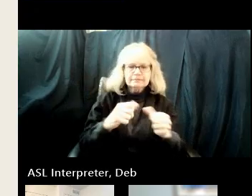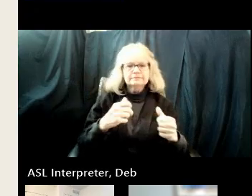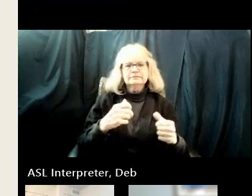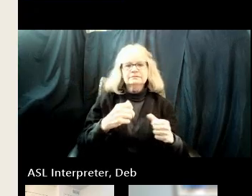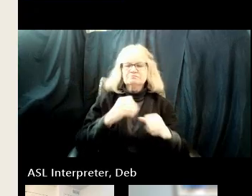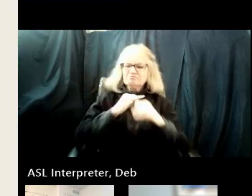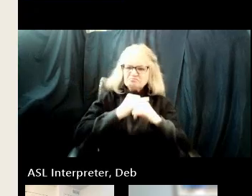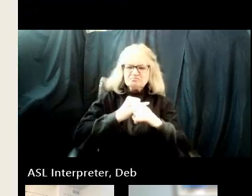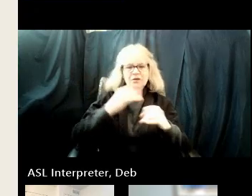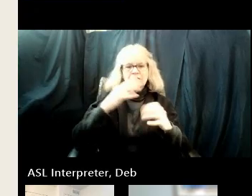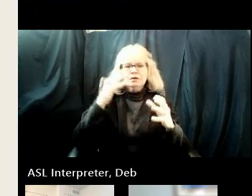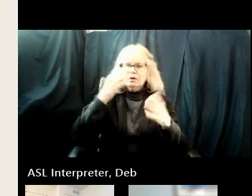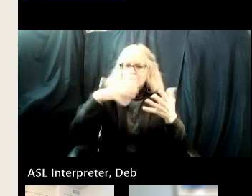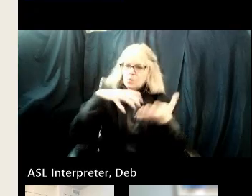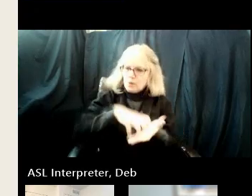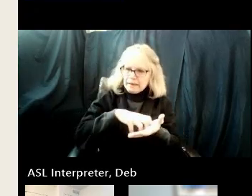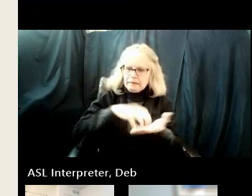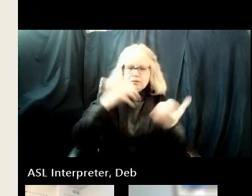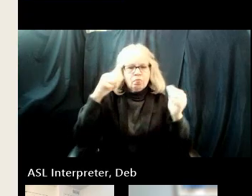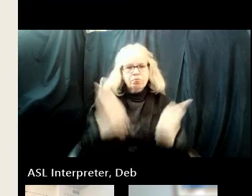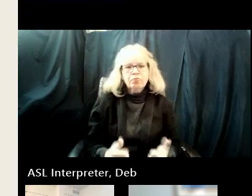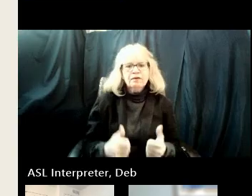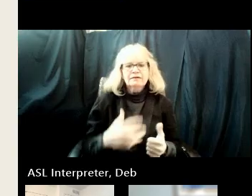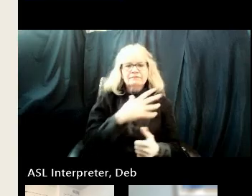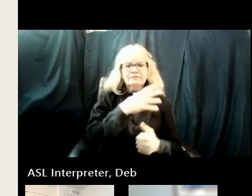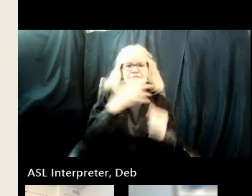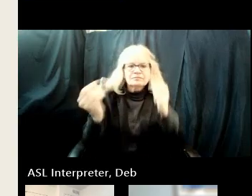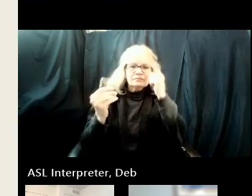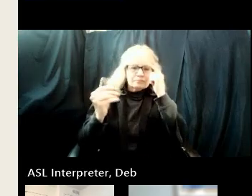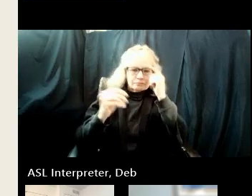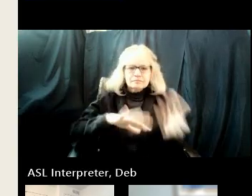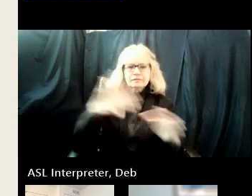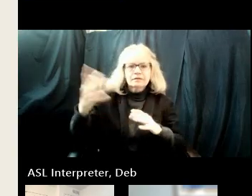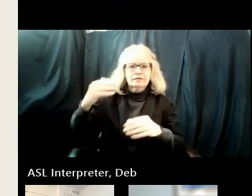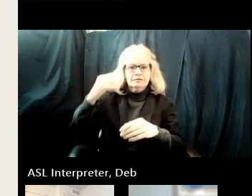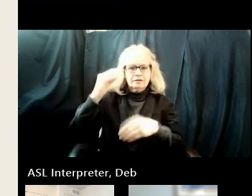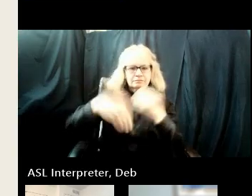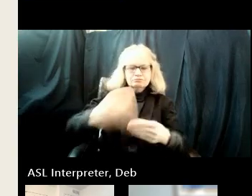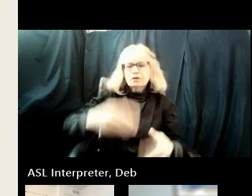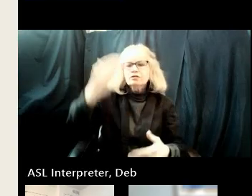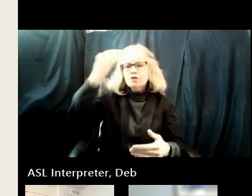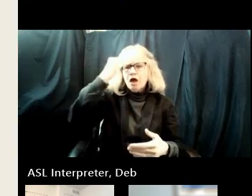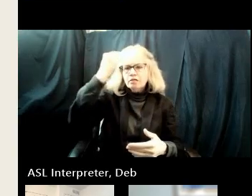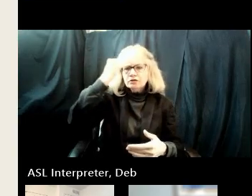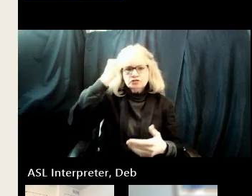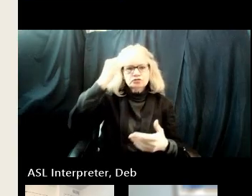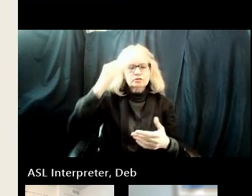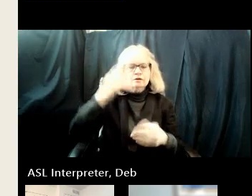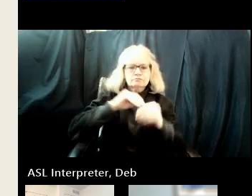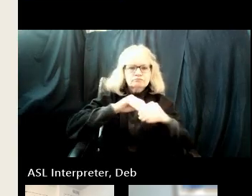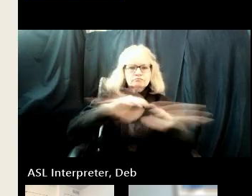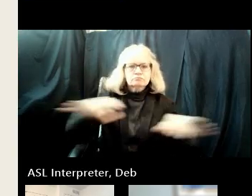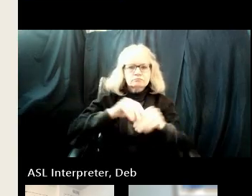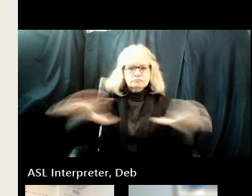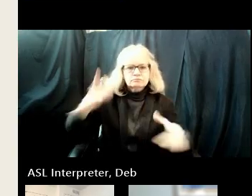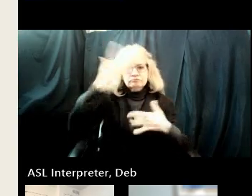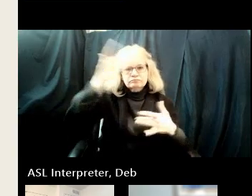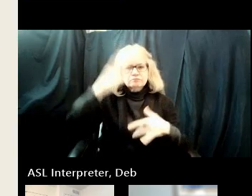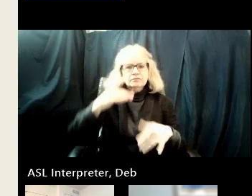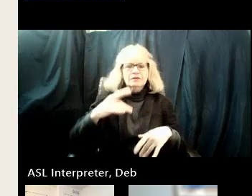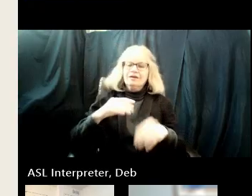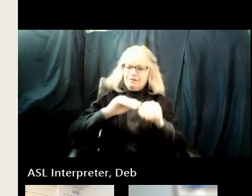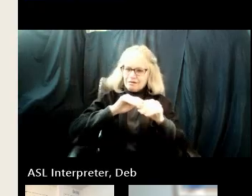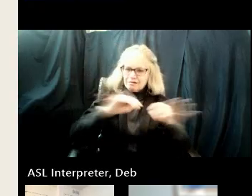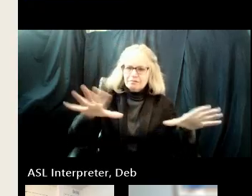intergenerational knowledge transmission, and of course, significant mental health impacts, intergenerational trauma and collective grief, a